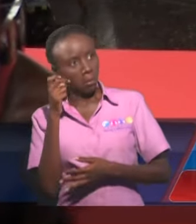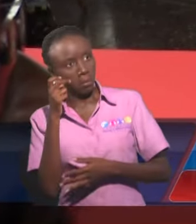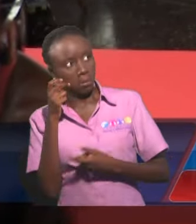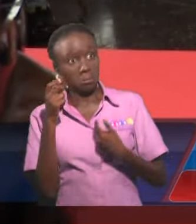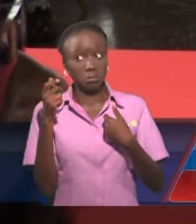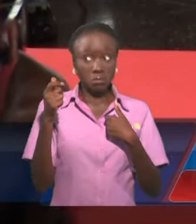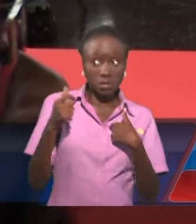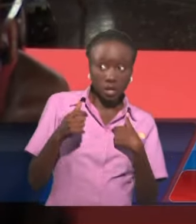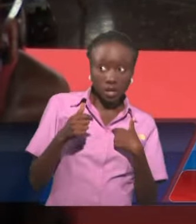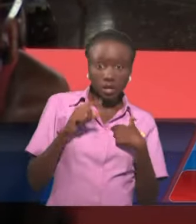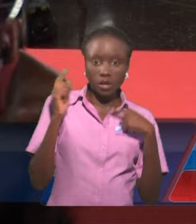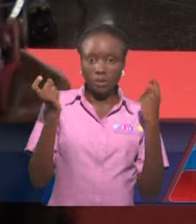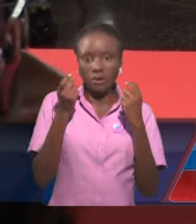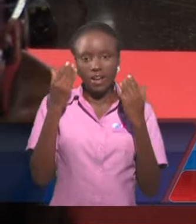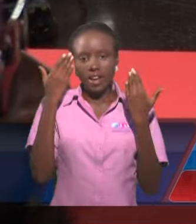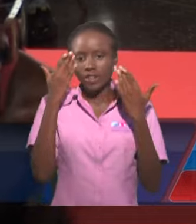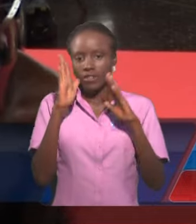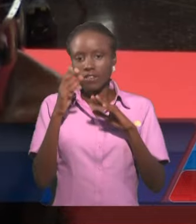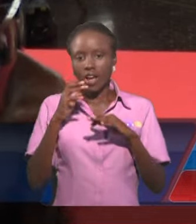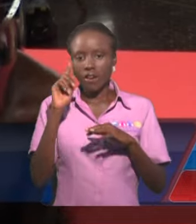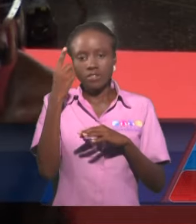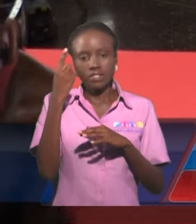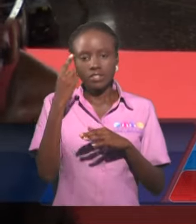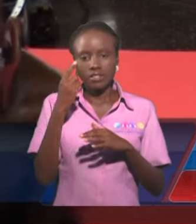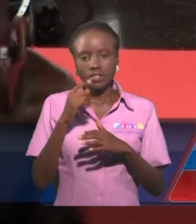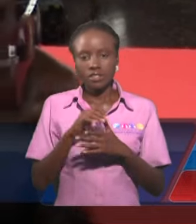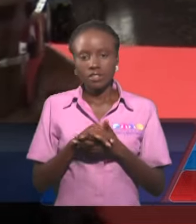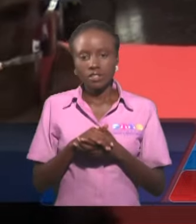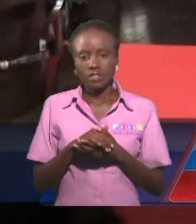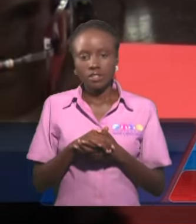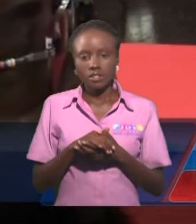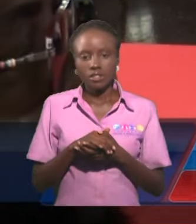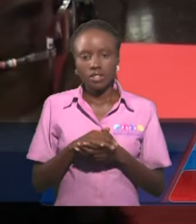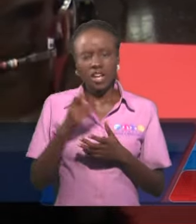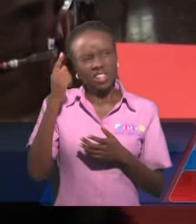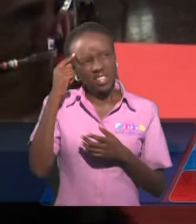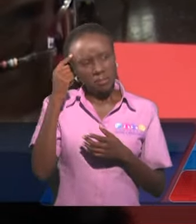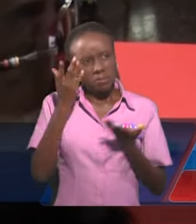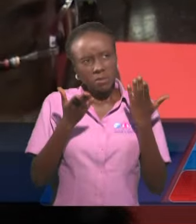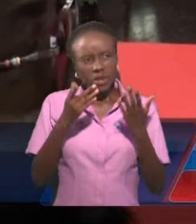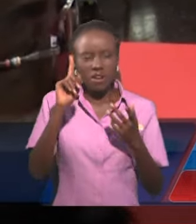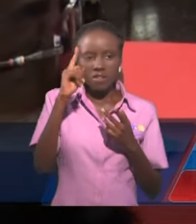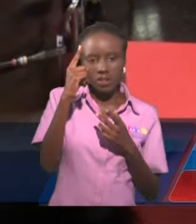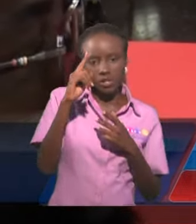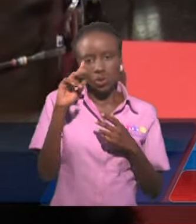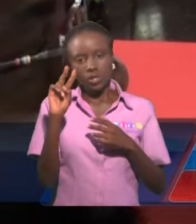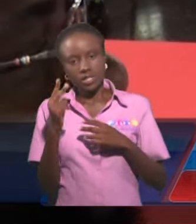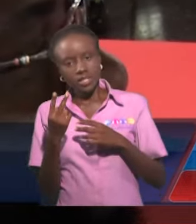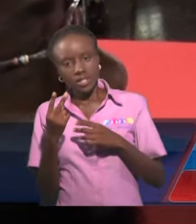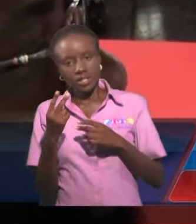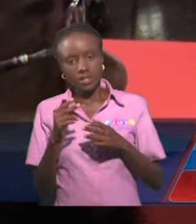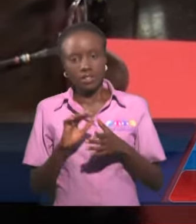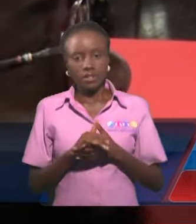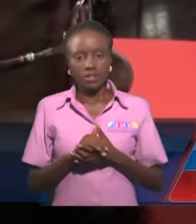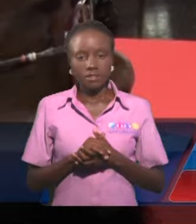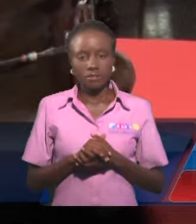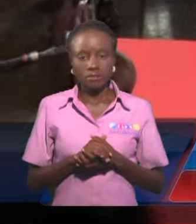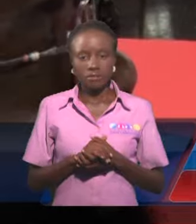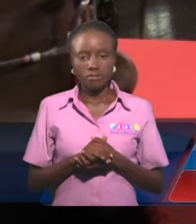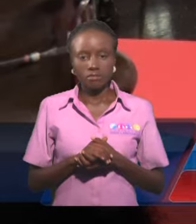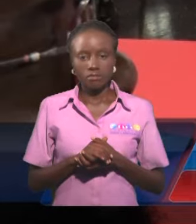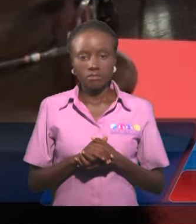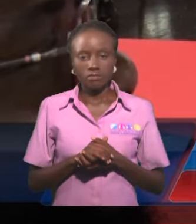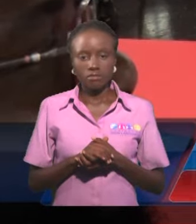I didn't know if I was going to come first or not. It's either I was going to come first or second, because